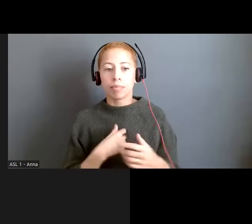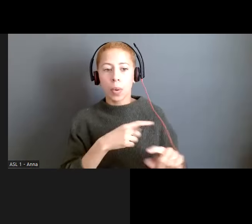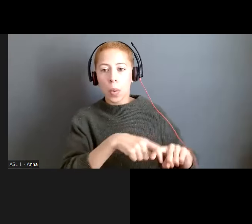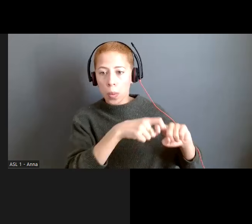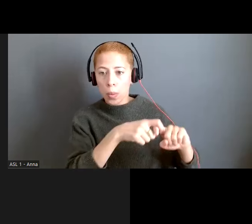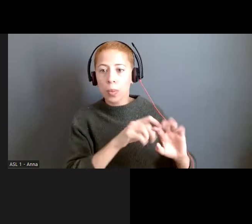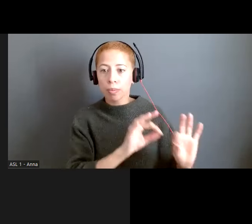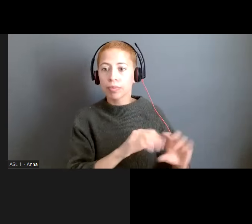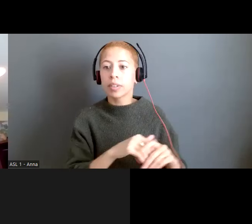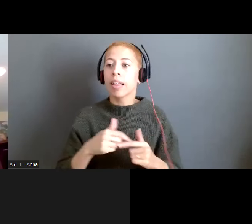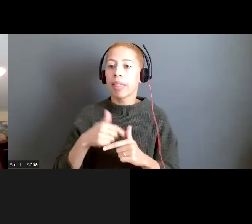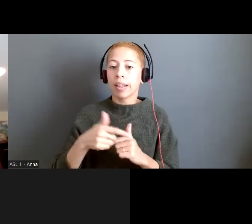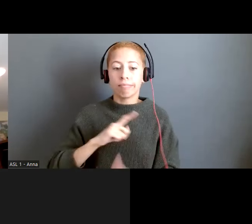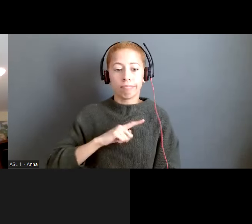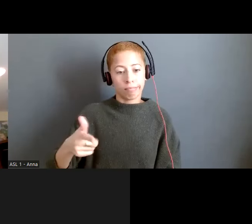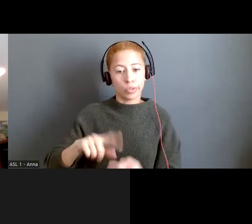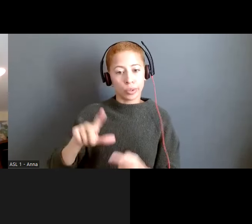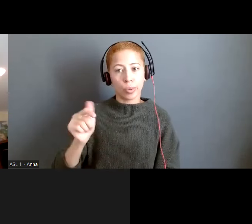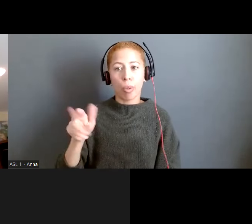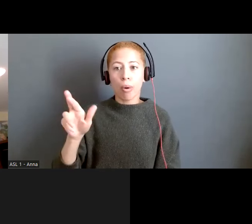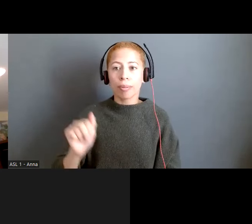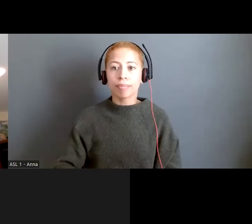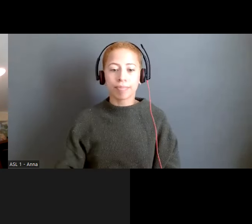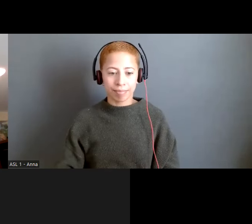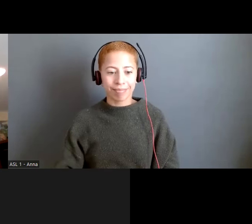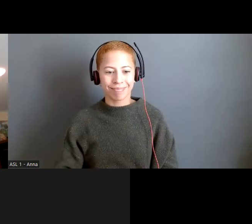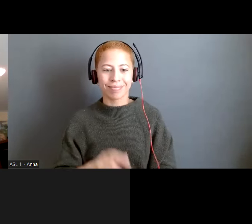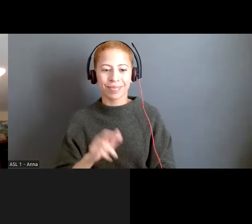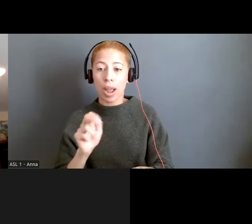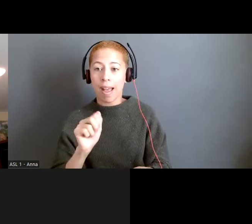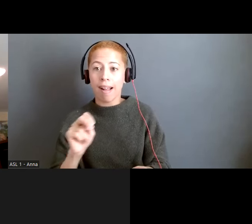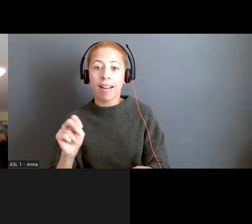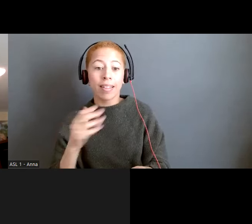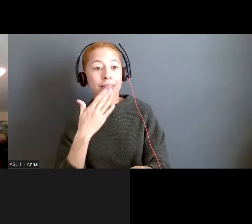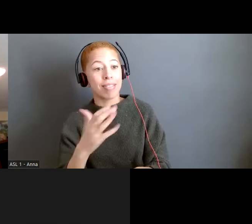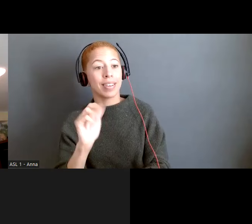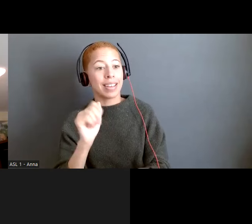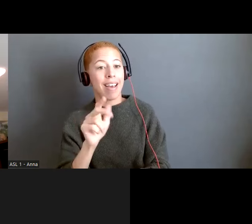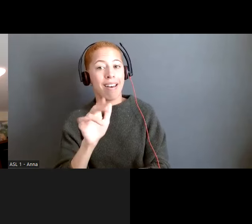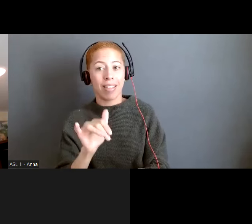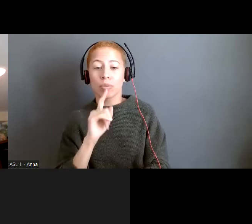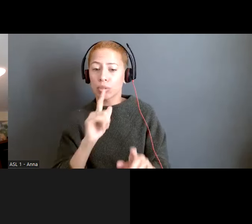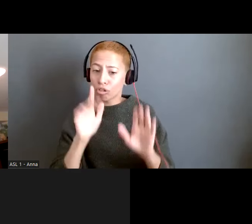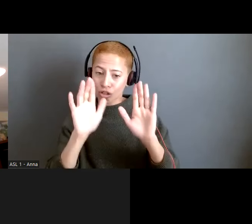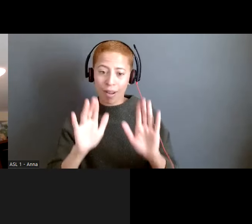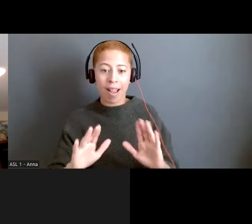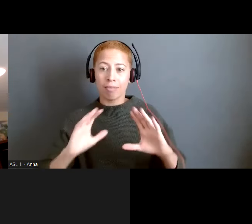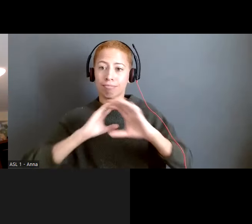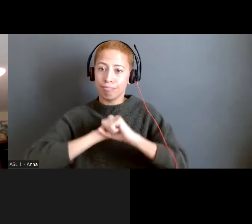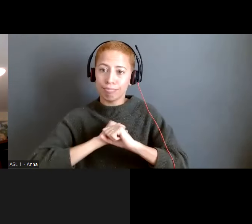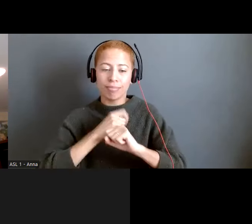over to Laura. Thank you so much, Kathy. That was an excellent overview. And I know it's hard to go through all